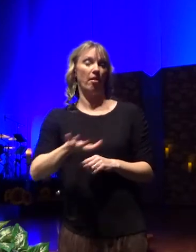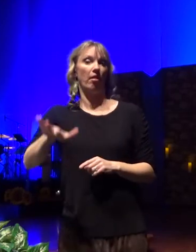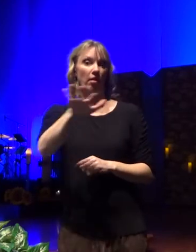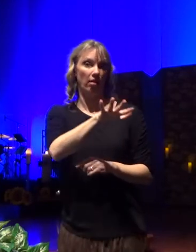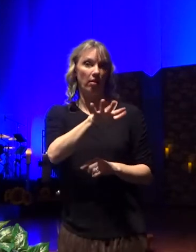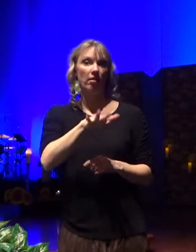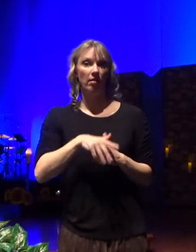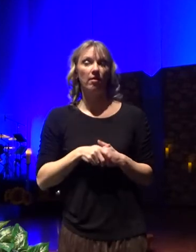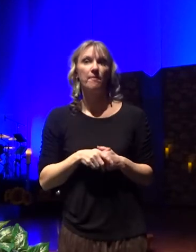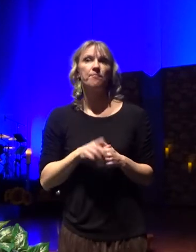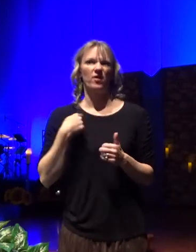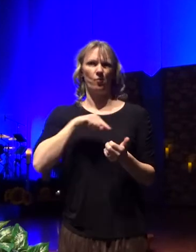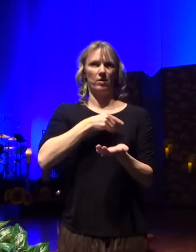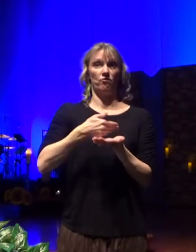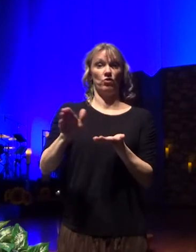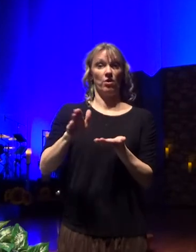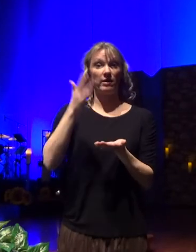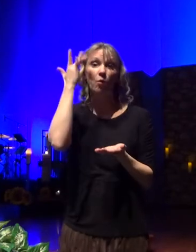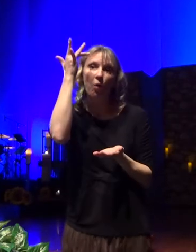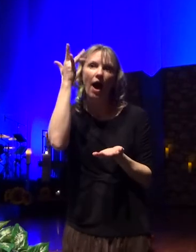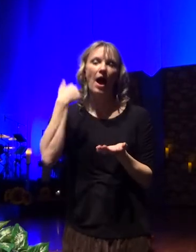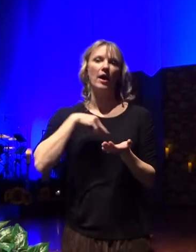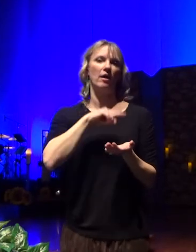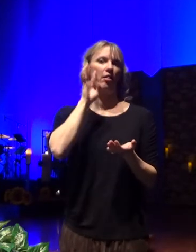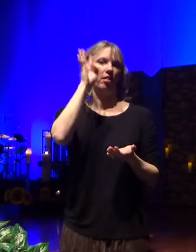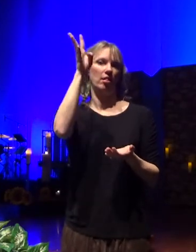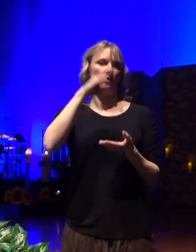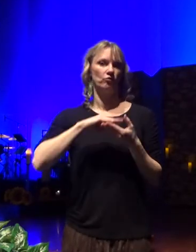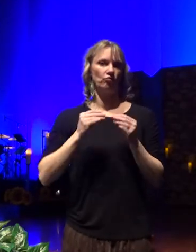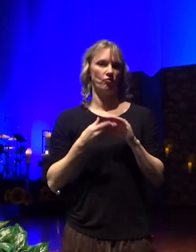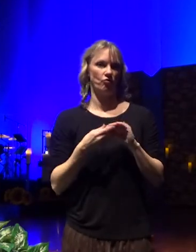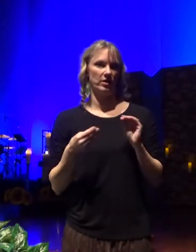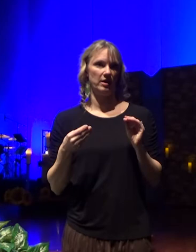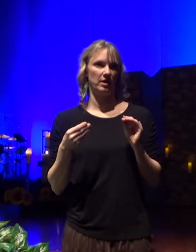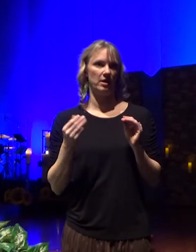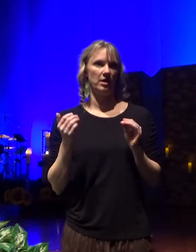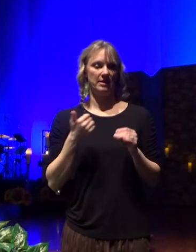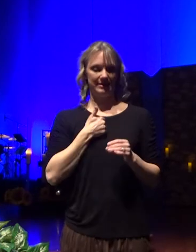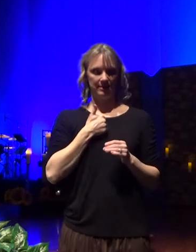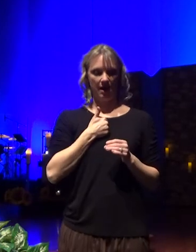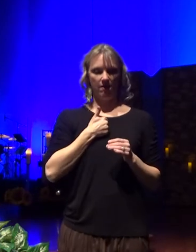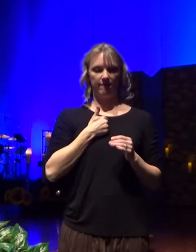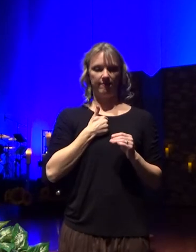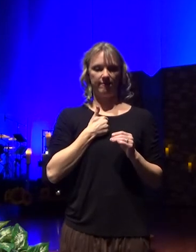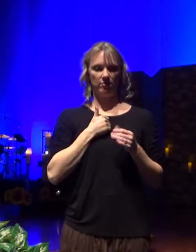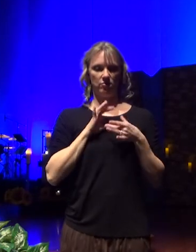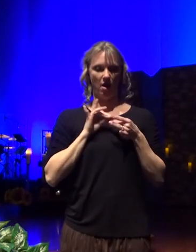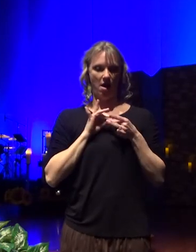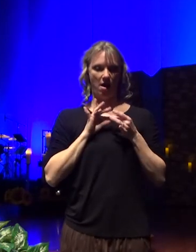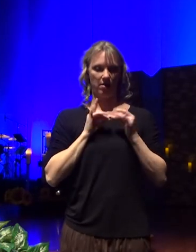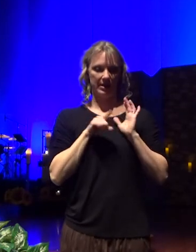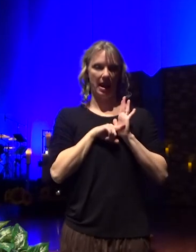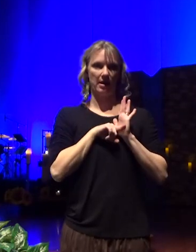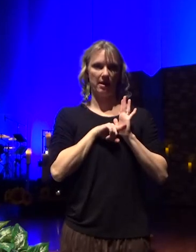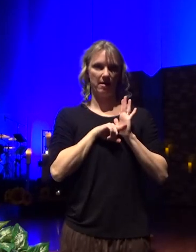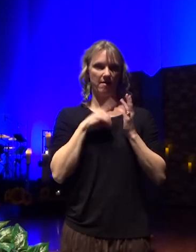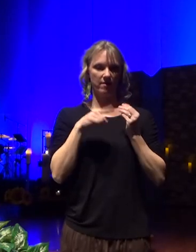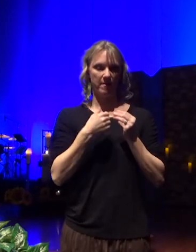us. And we reject it because we get into story. We get into our own negative self-talk.